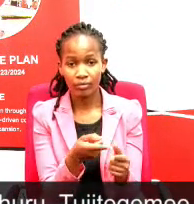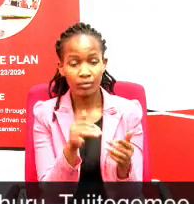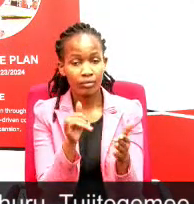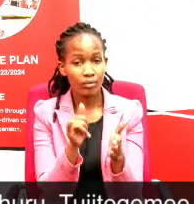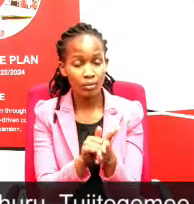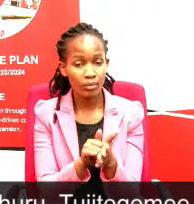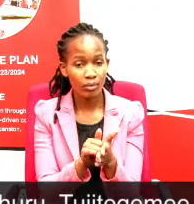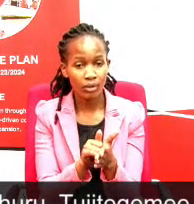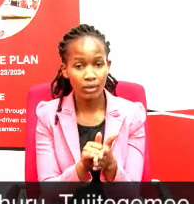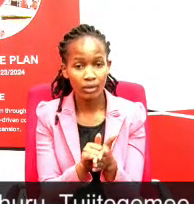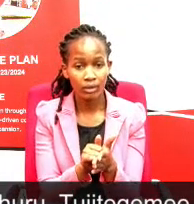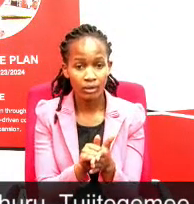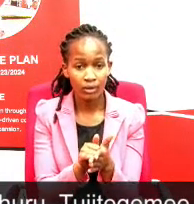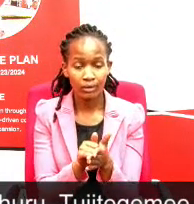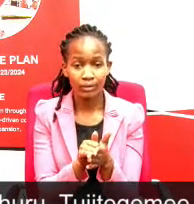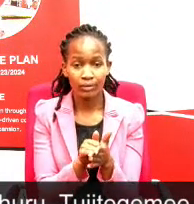is